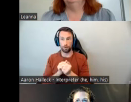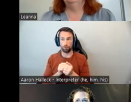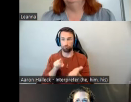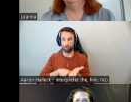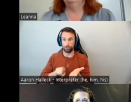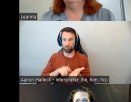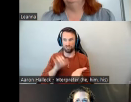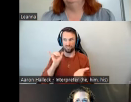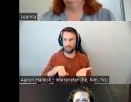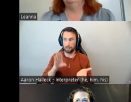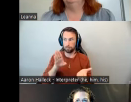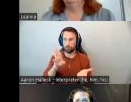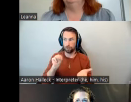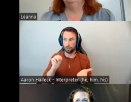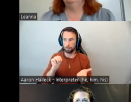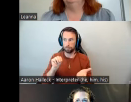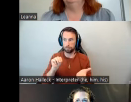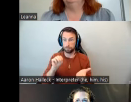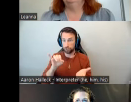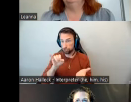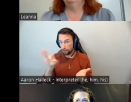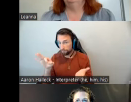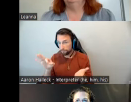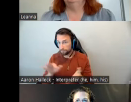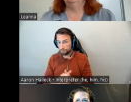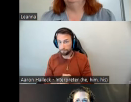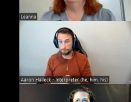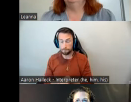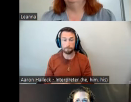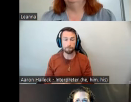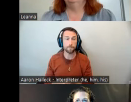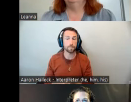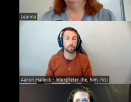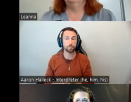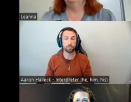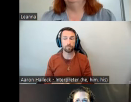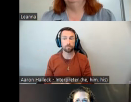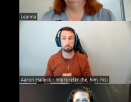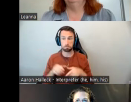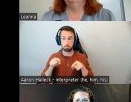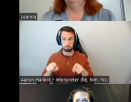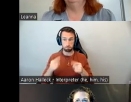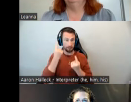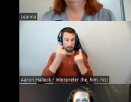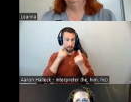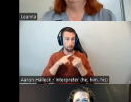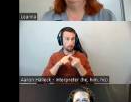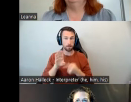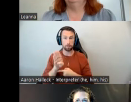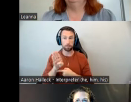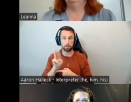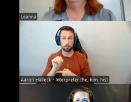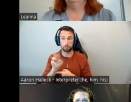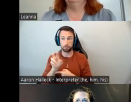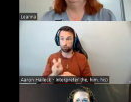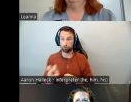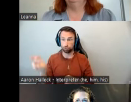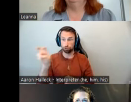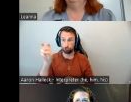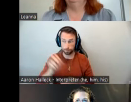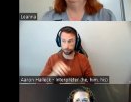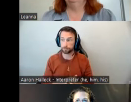over. So, Jeff, as I think about the BRM journey that we are about to embark on,